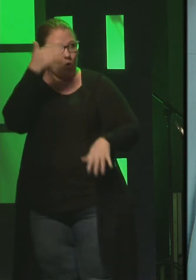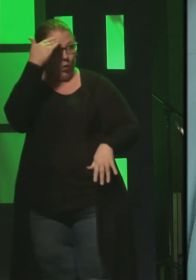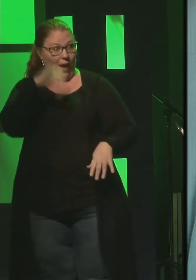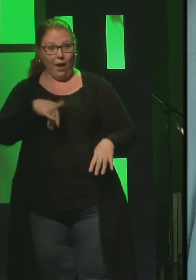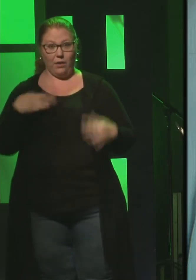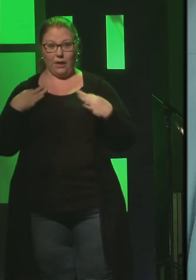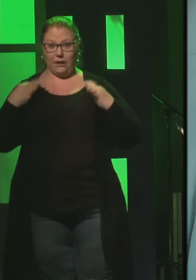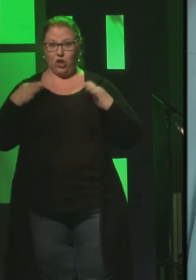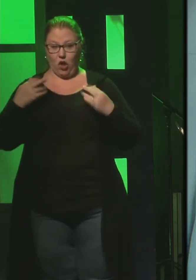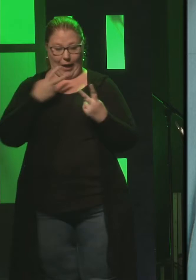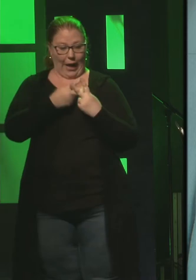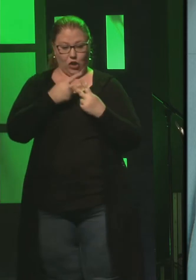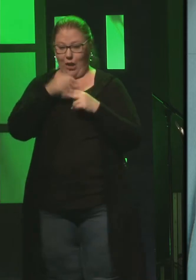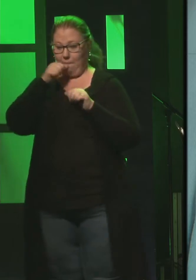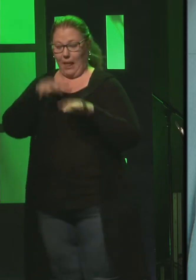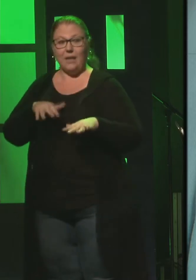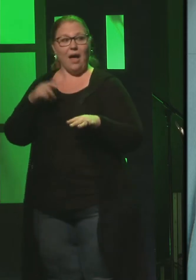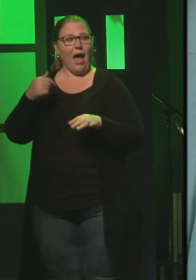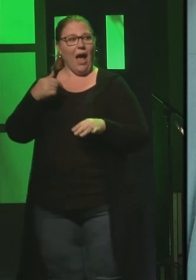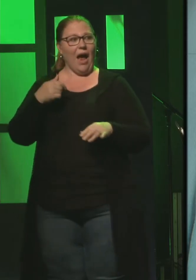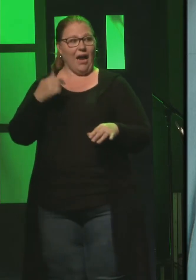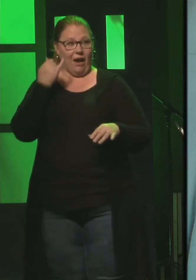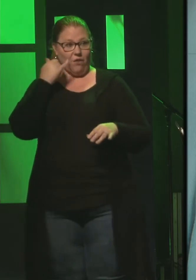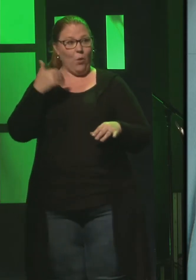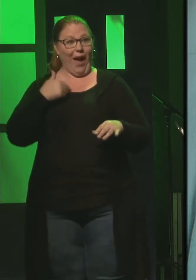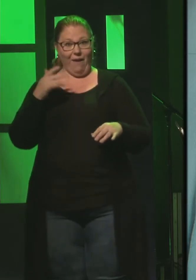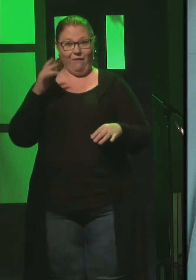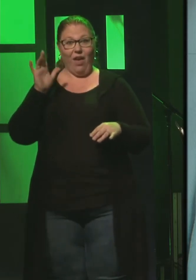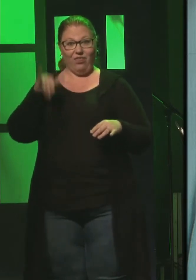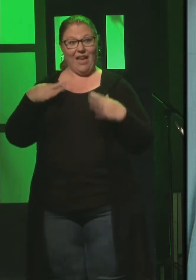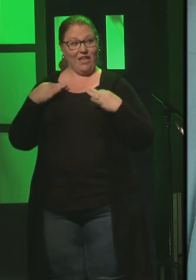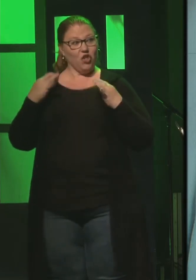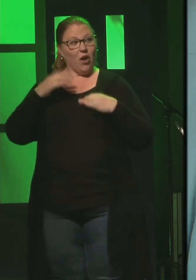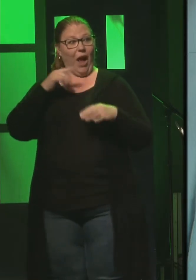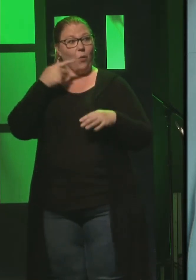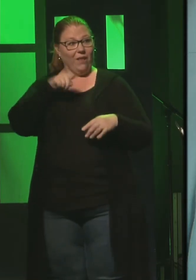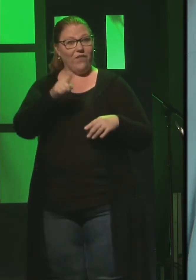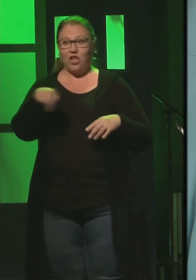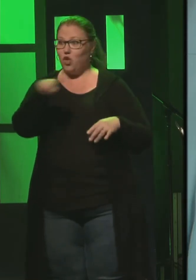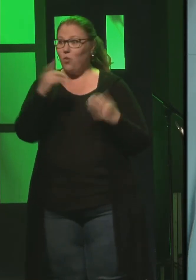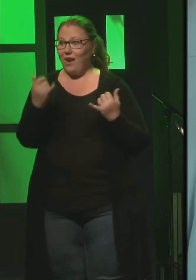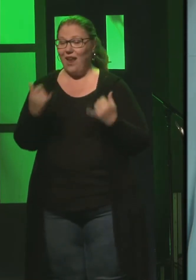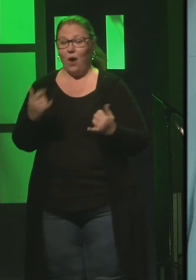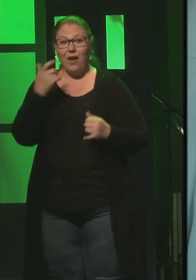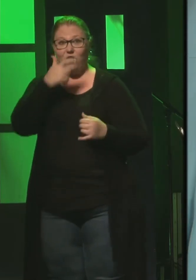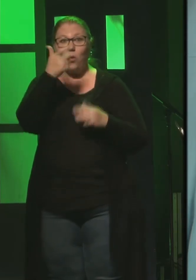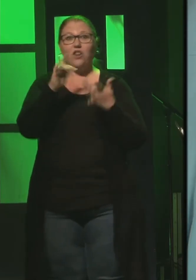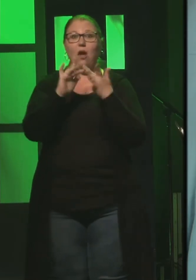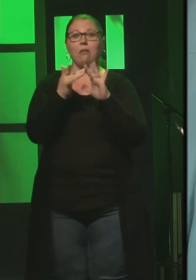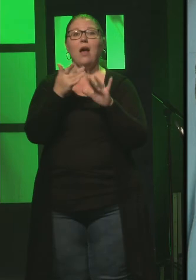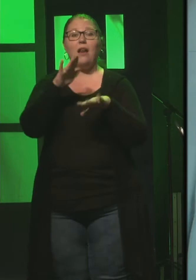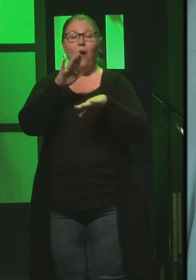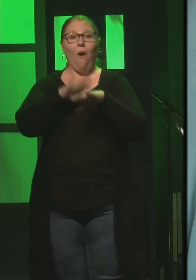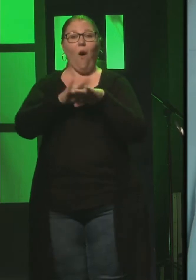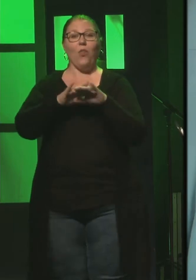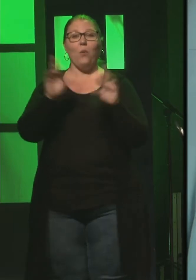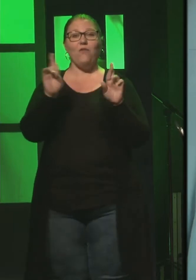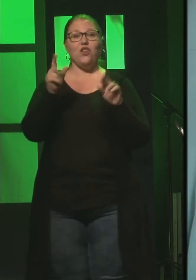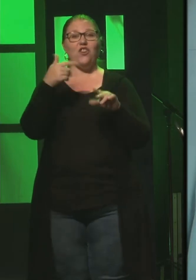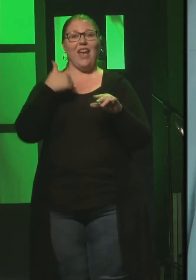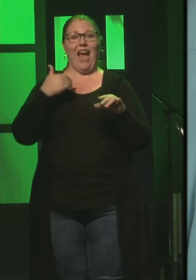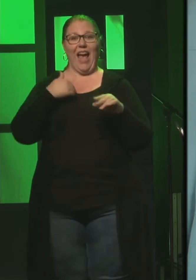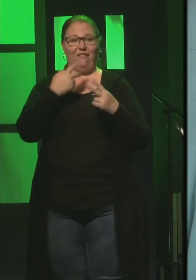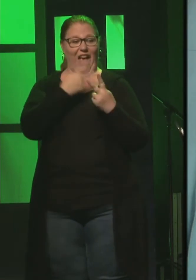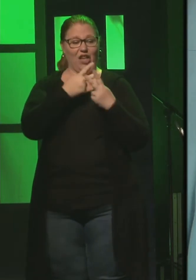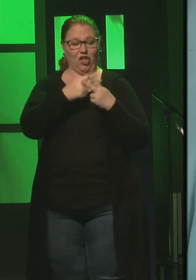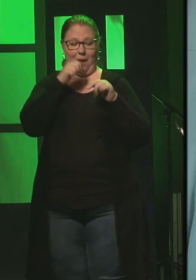if you have a #blessed t-shirt, I am going to offend you right now. If you're watching online and on your refrigerator, there's